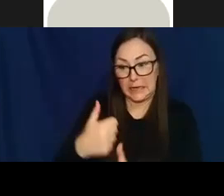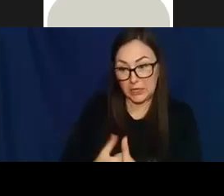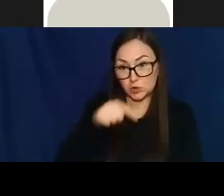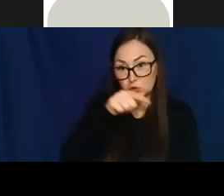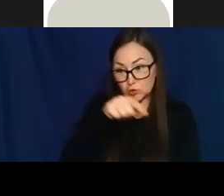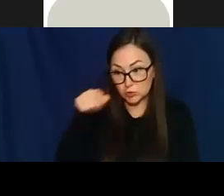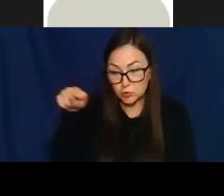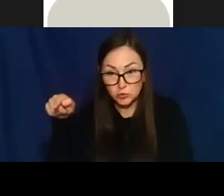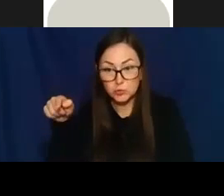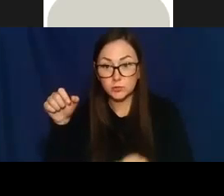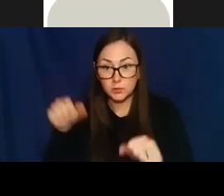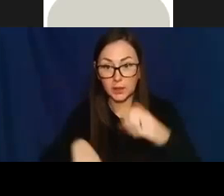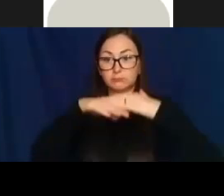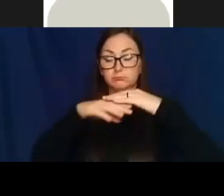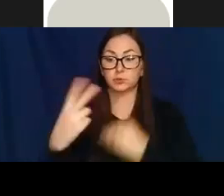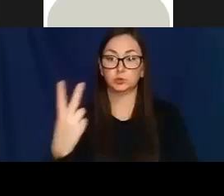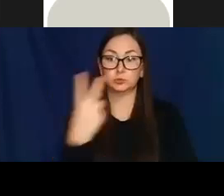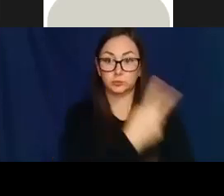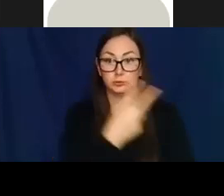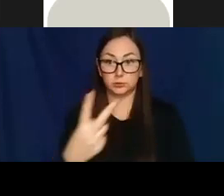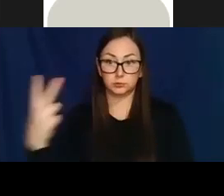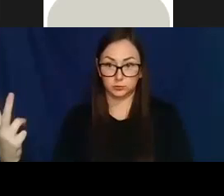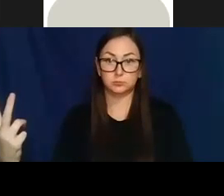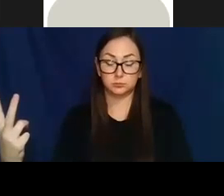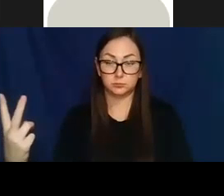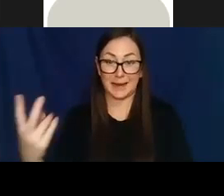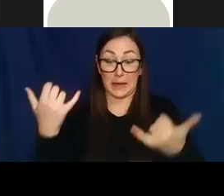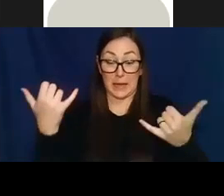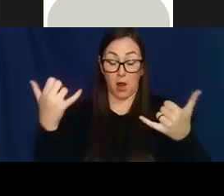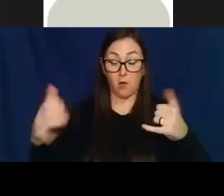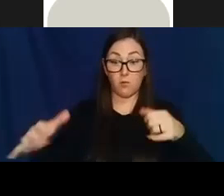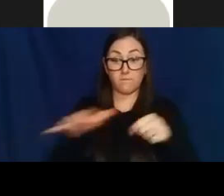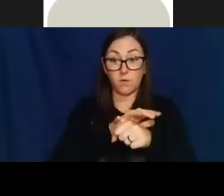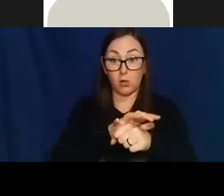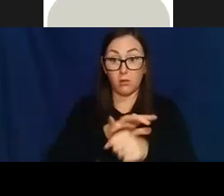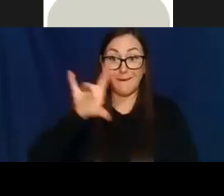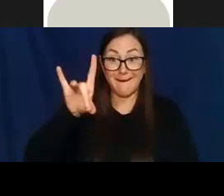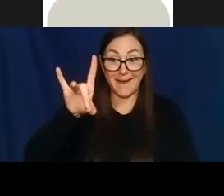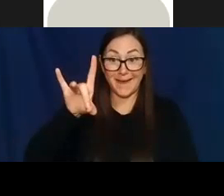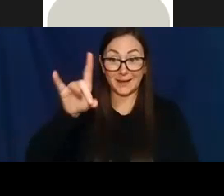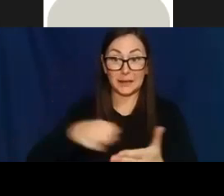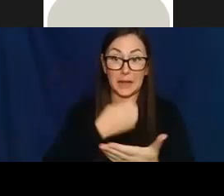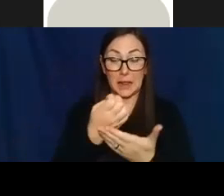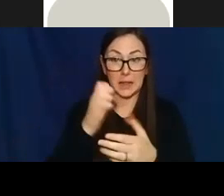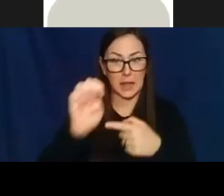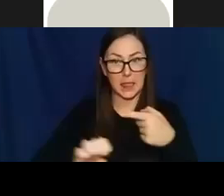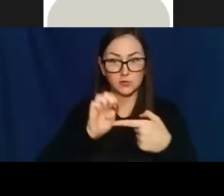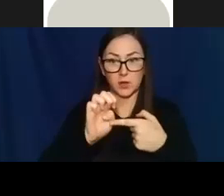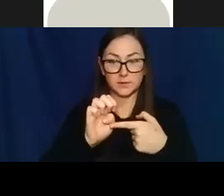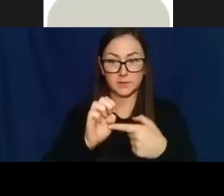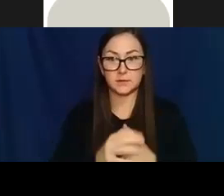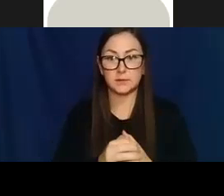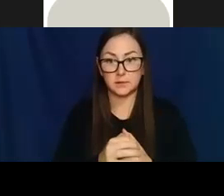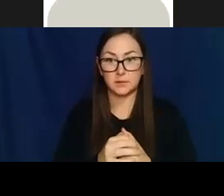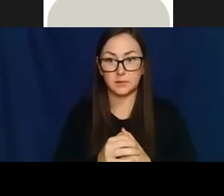of 6. Now we're full with 8 electrons. Okay, I still have 5 more electrons to go, and I got to put them someplace